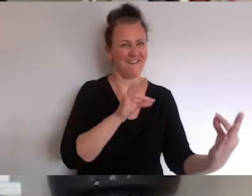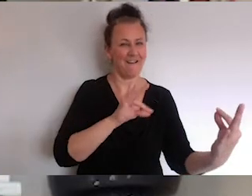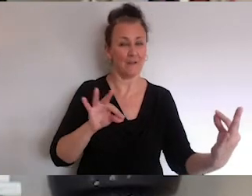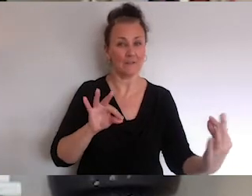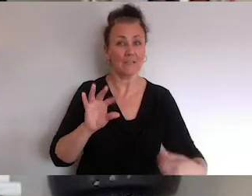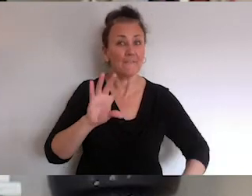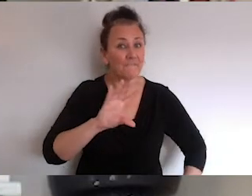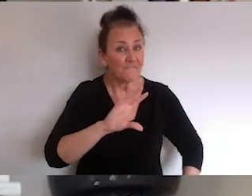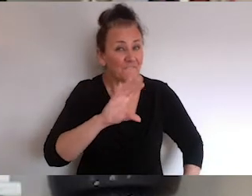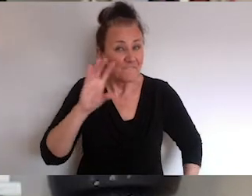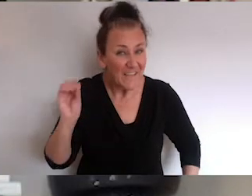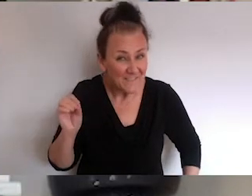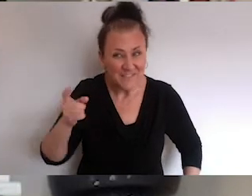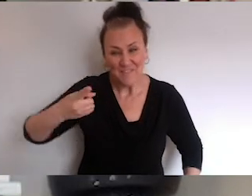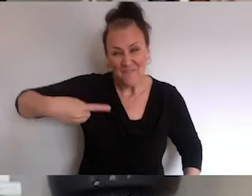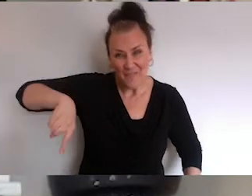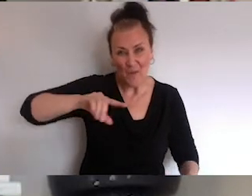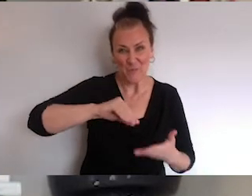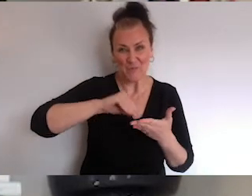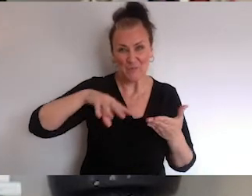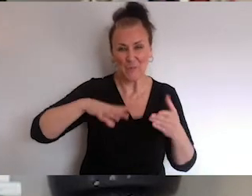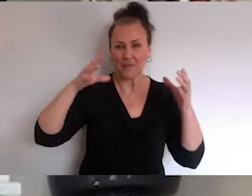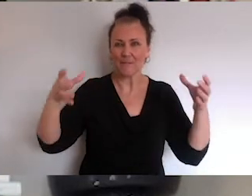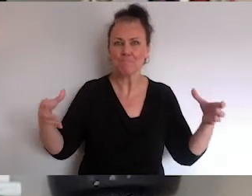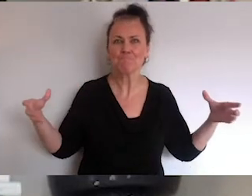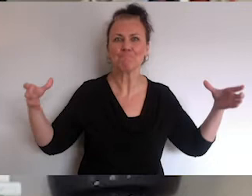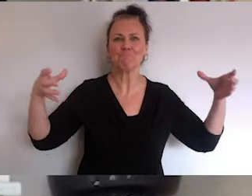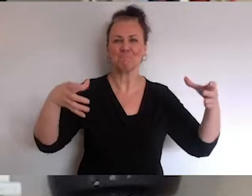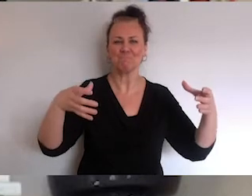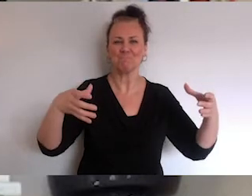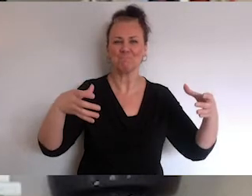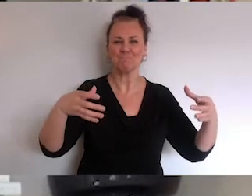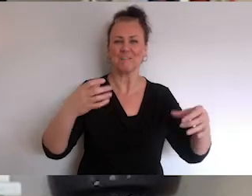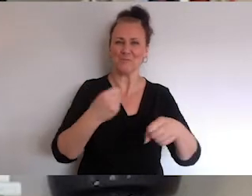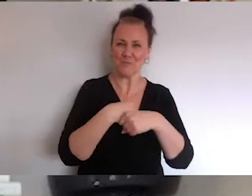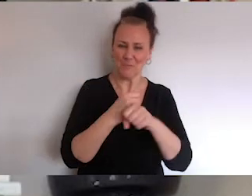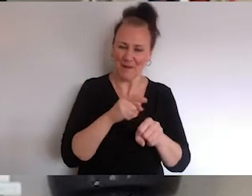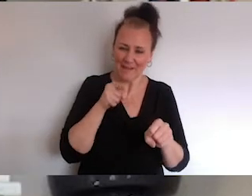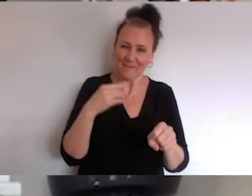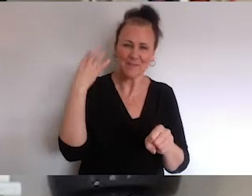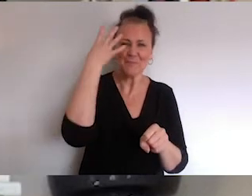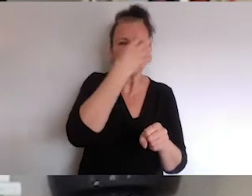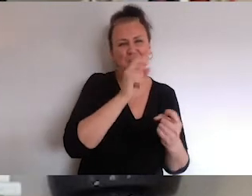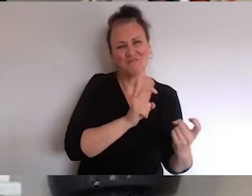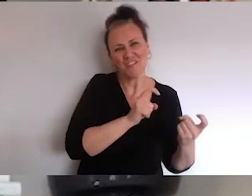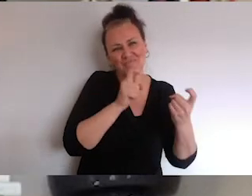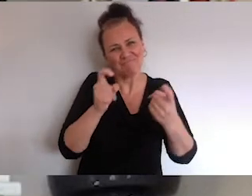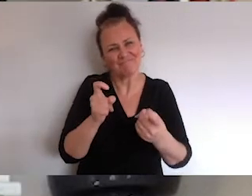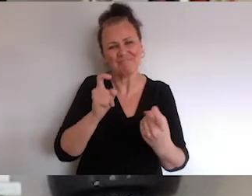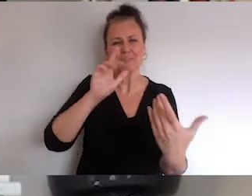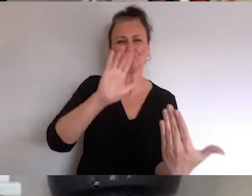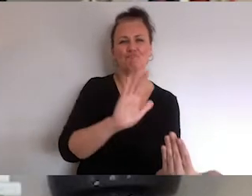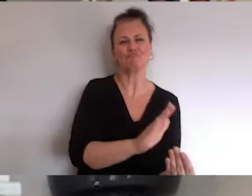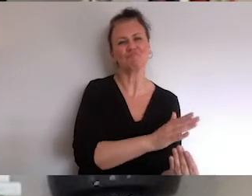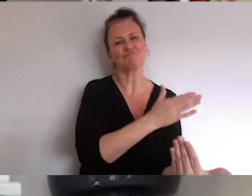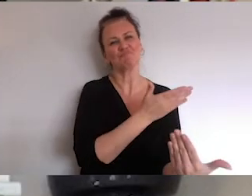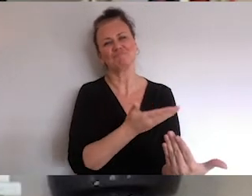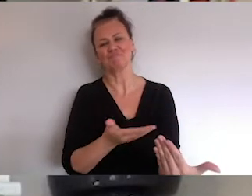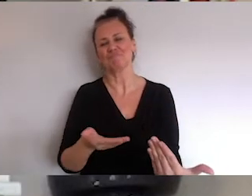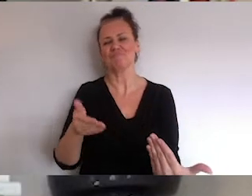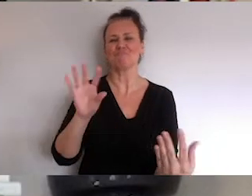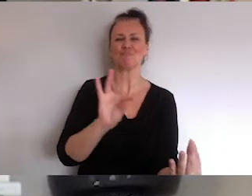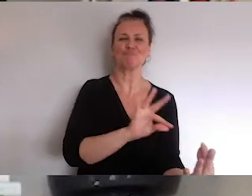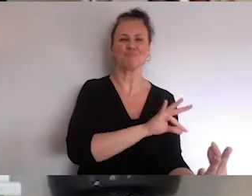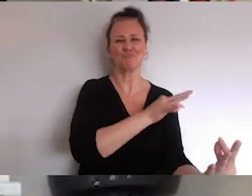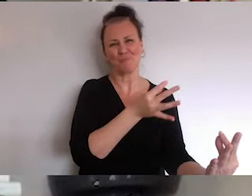50 MSM students gathered together to create this gift for TC graduates. What you are about to